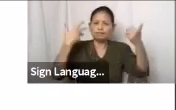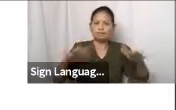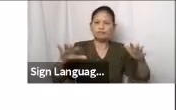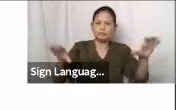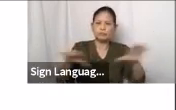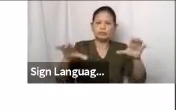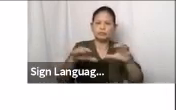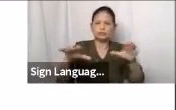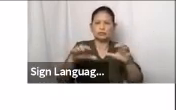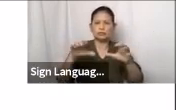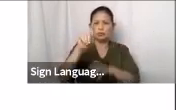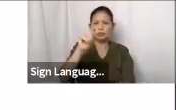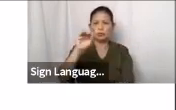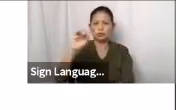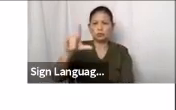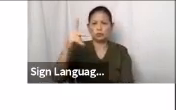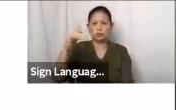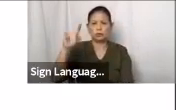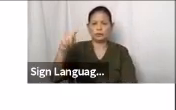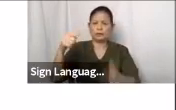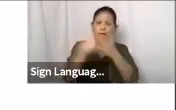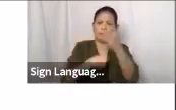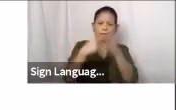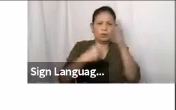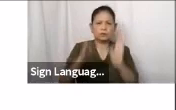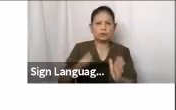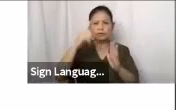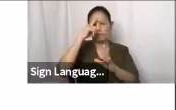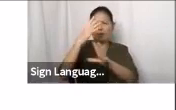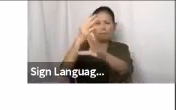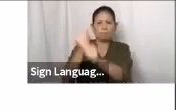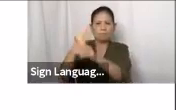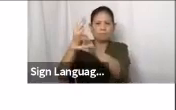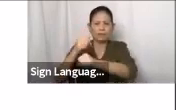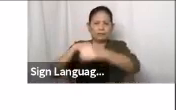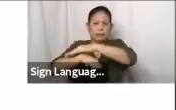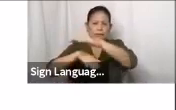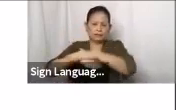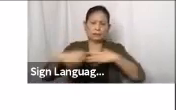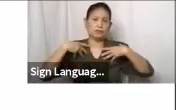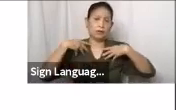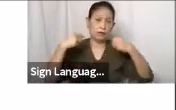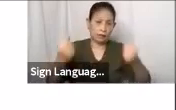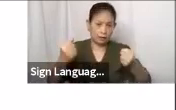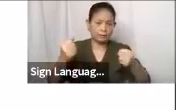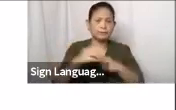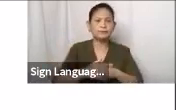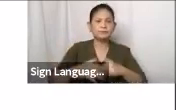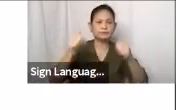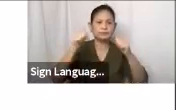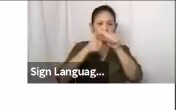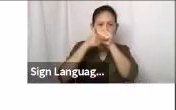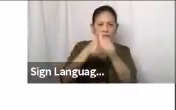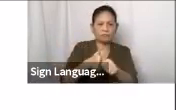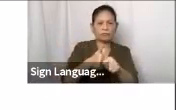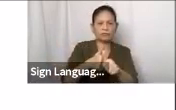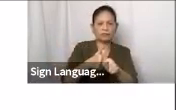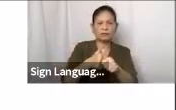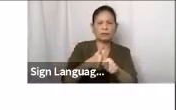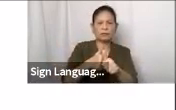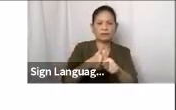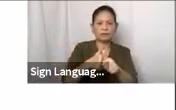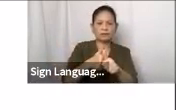and an action plan to get access to for health rights. Basically, it's following the Transgender Protection Act.